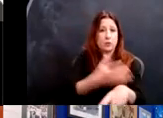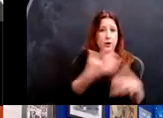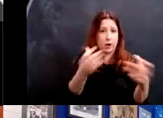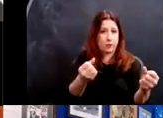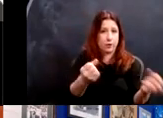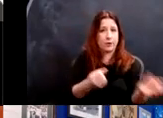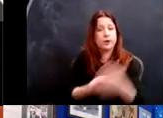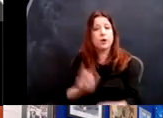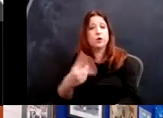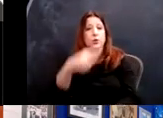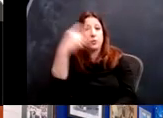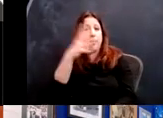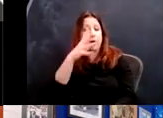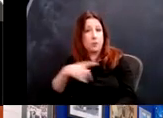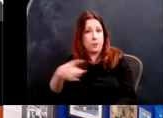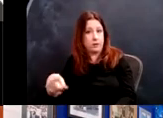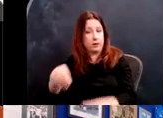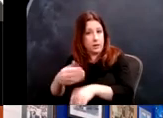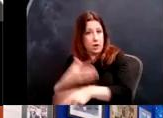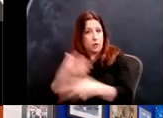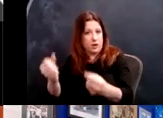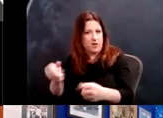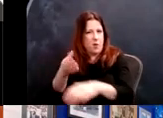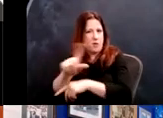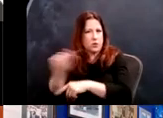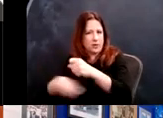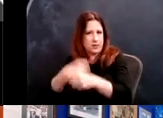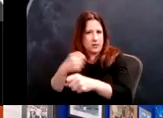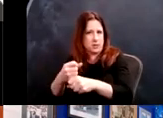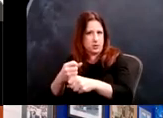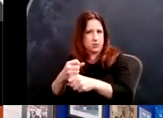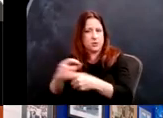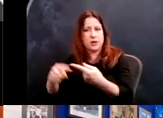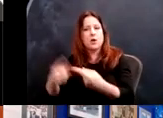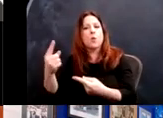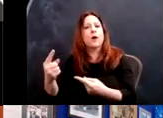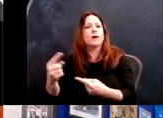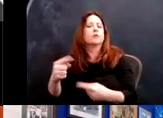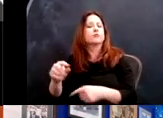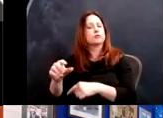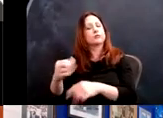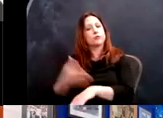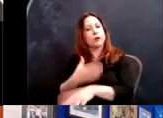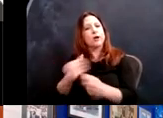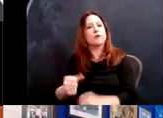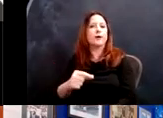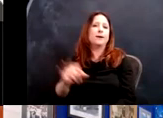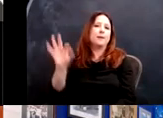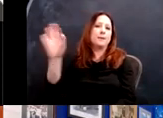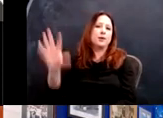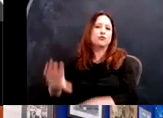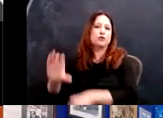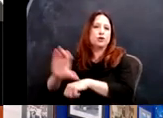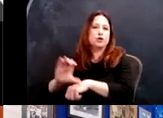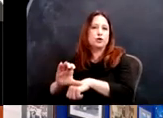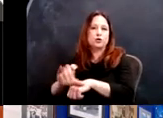said they were in recovery 20 plus years, and a recovery ministry in church, light in